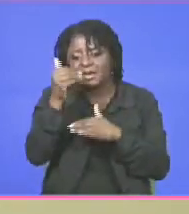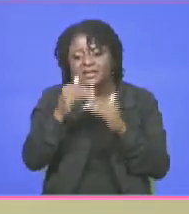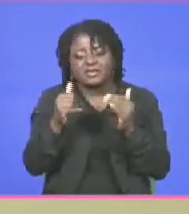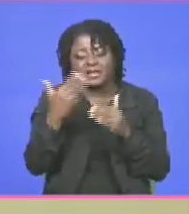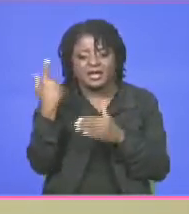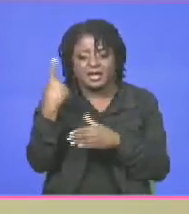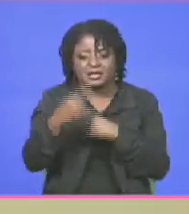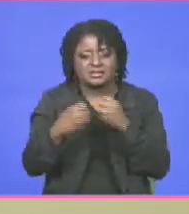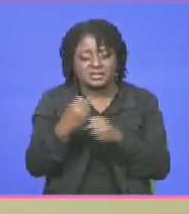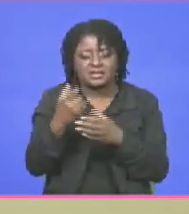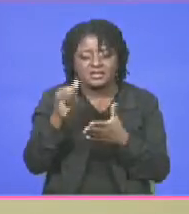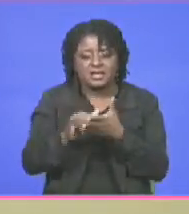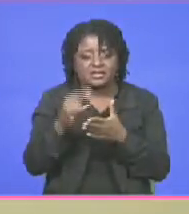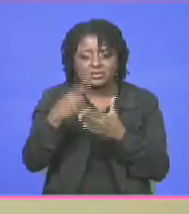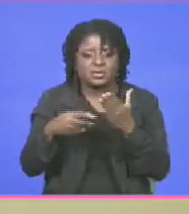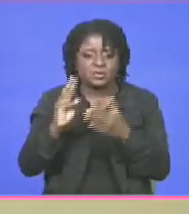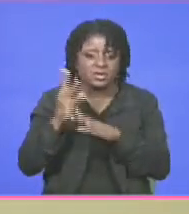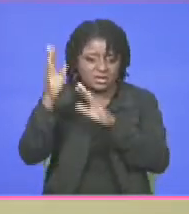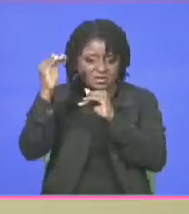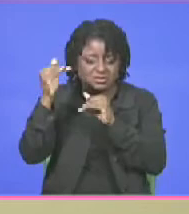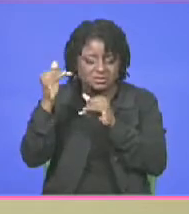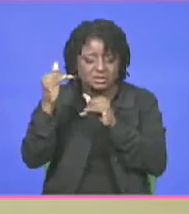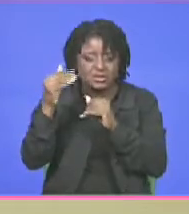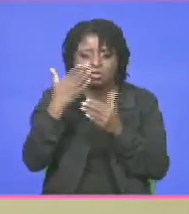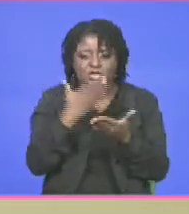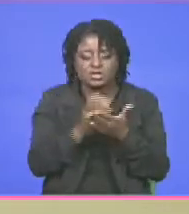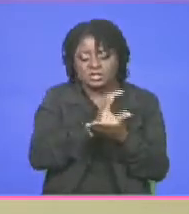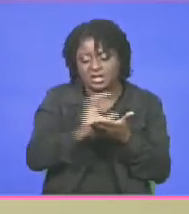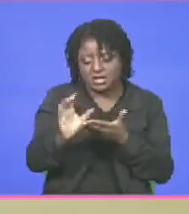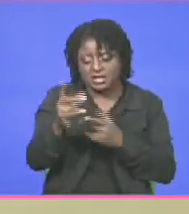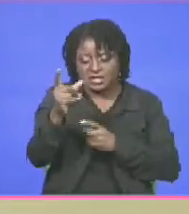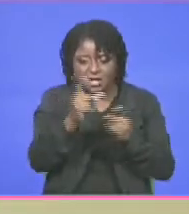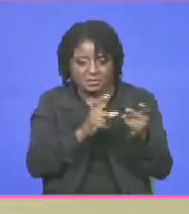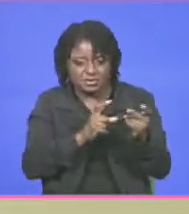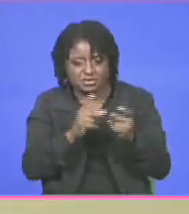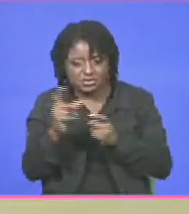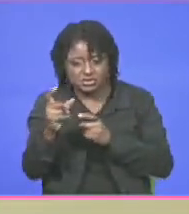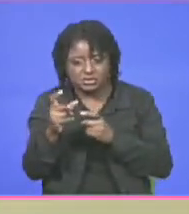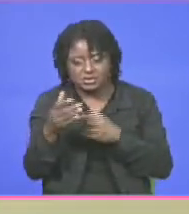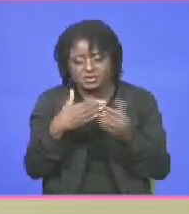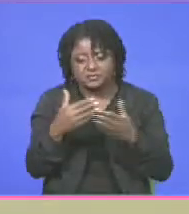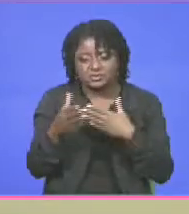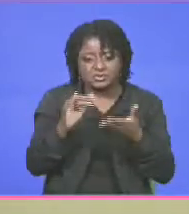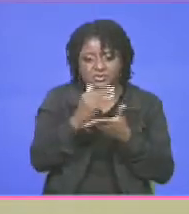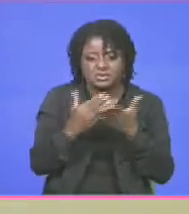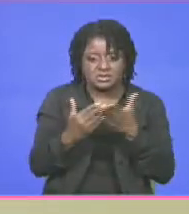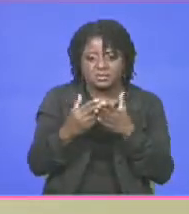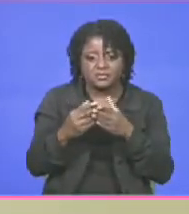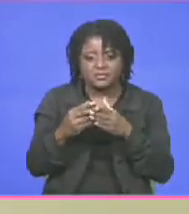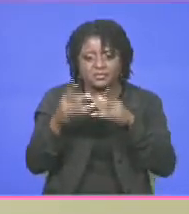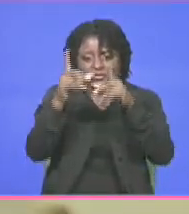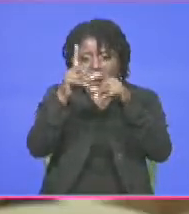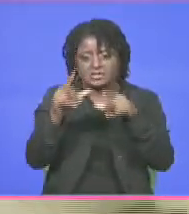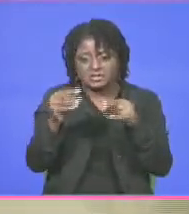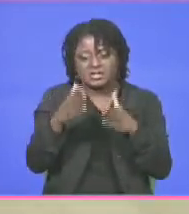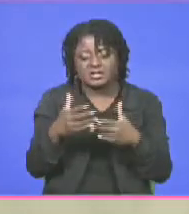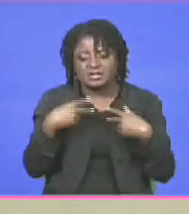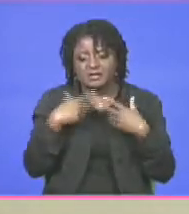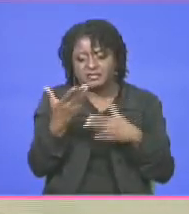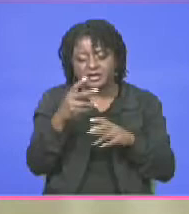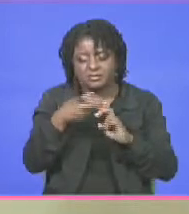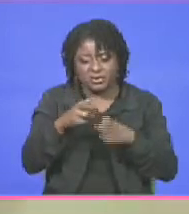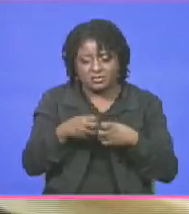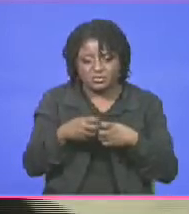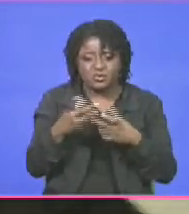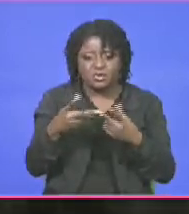that is what we're looking forward to, good cane competition. And even though some of the sailors have their problems, but we want to